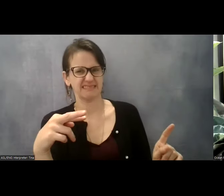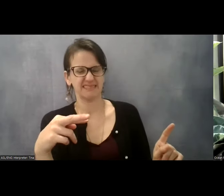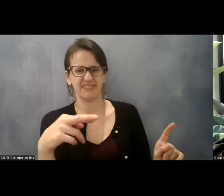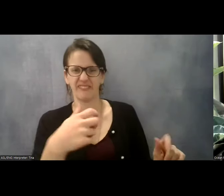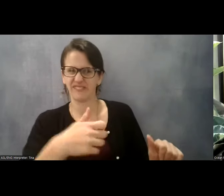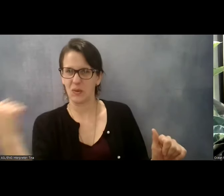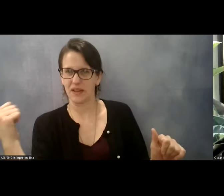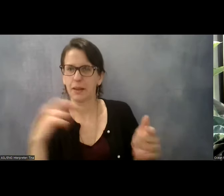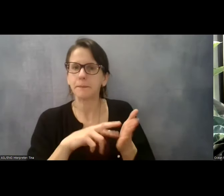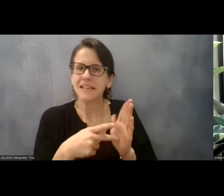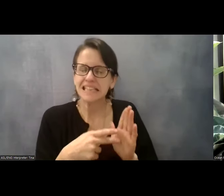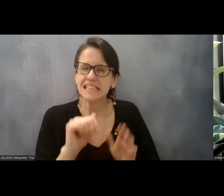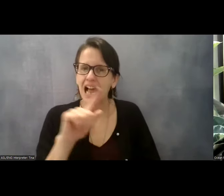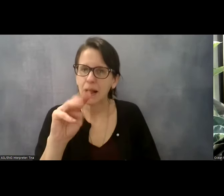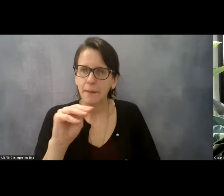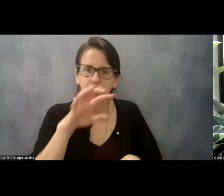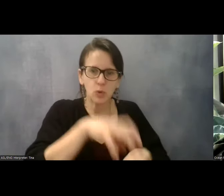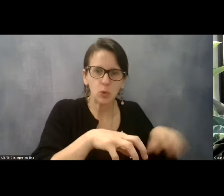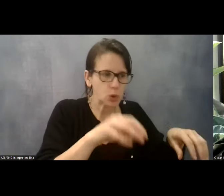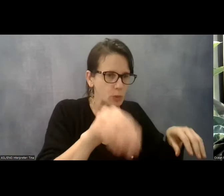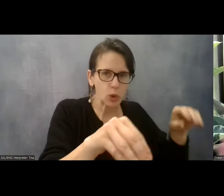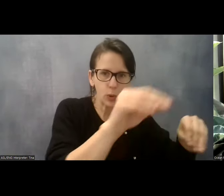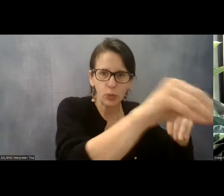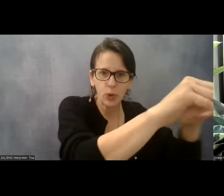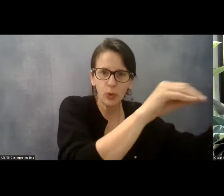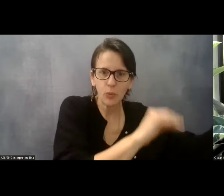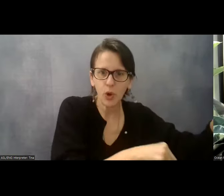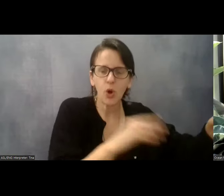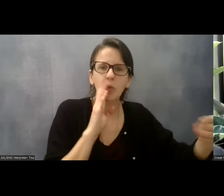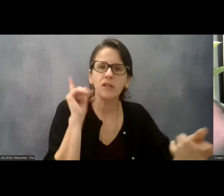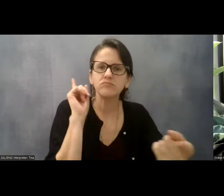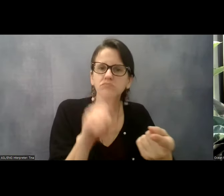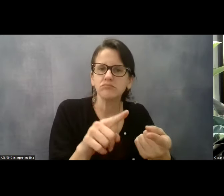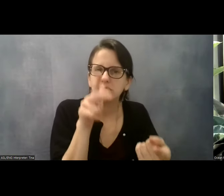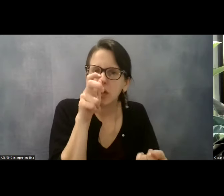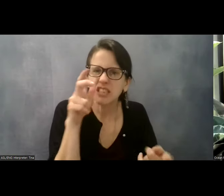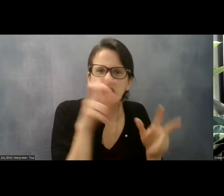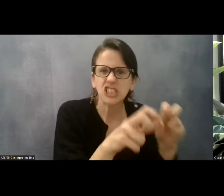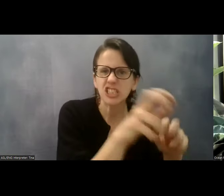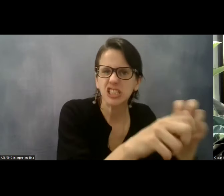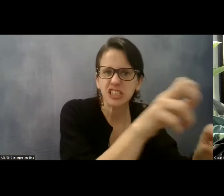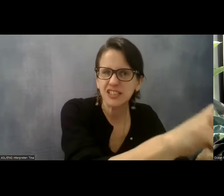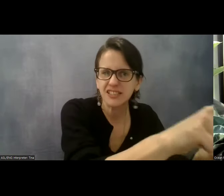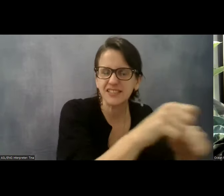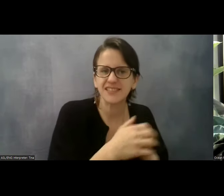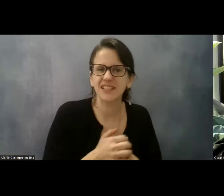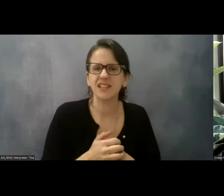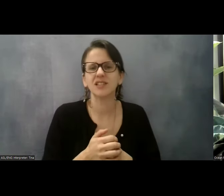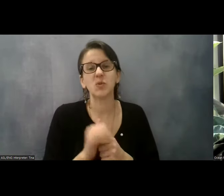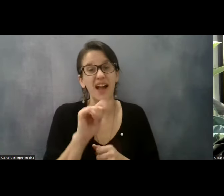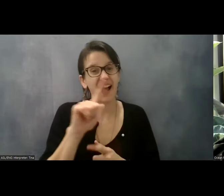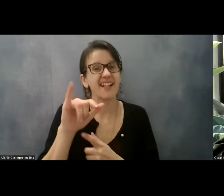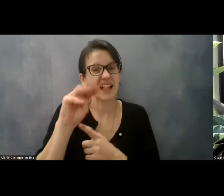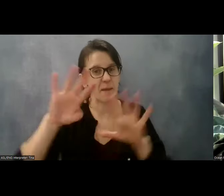a companion plant with some of the other things you grow, and they'll help less pests come into your garden overall. So a lot to love about